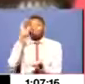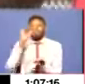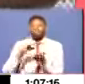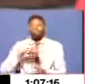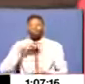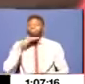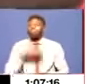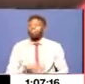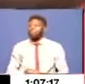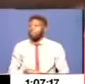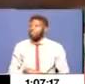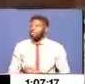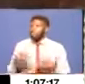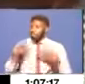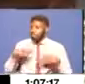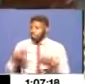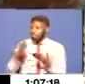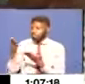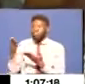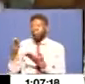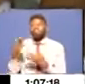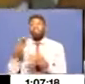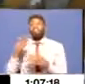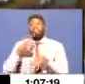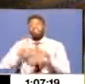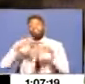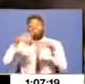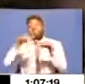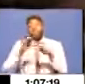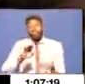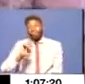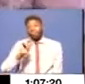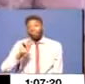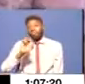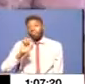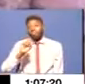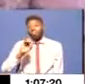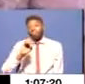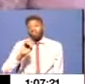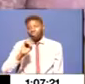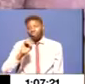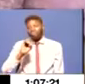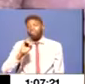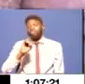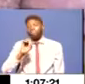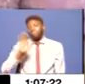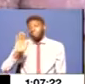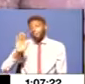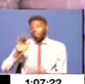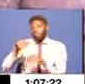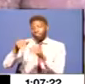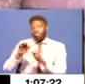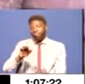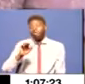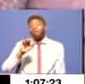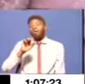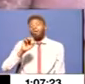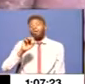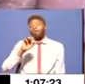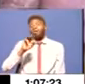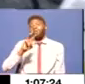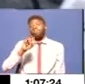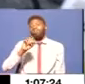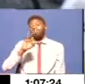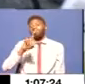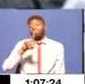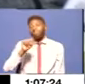Addressing mourners at Machakusi within Teso during the funeral service of the late Milly Nafula Isogoli, who succumbed to